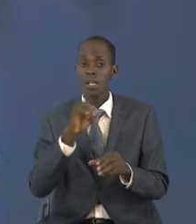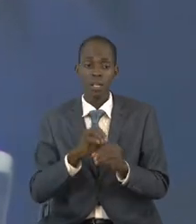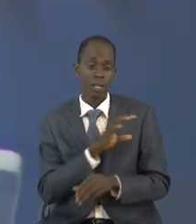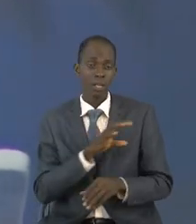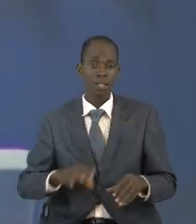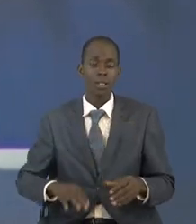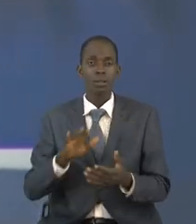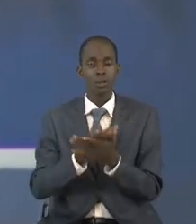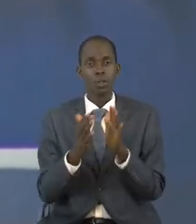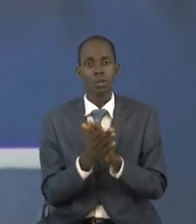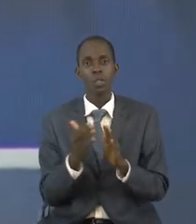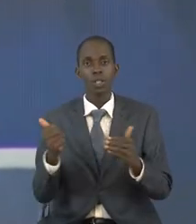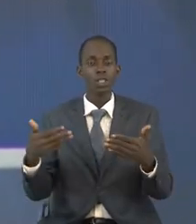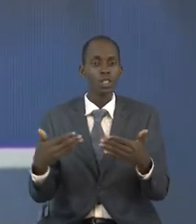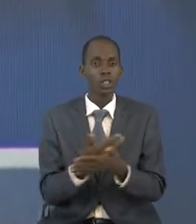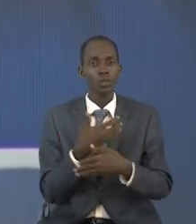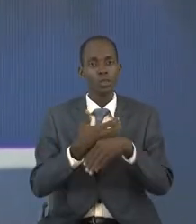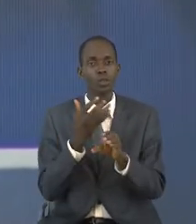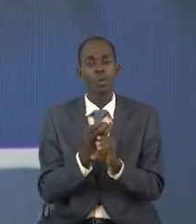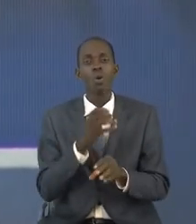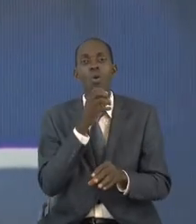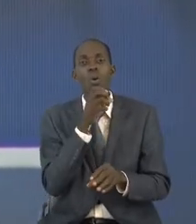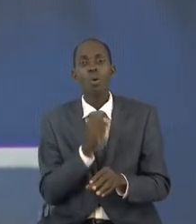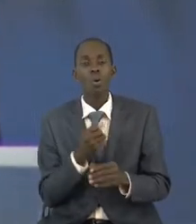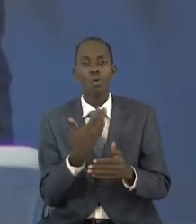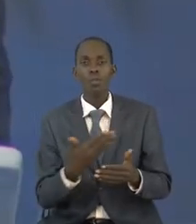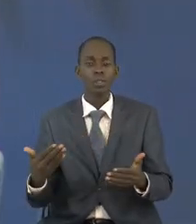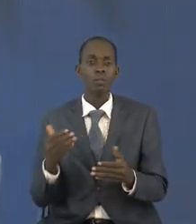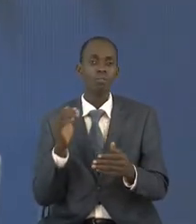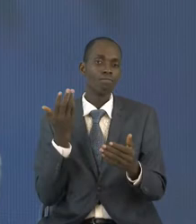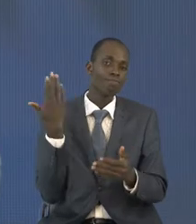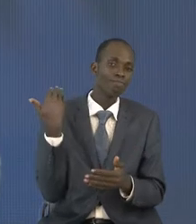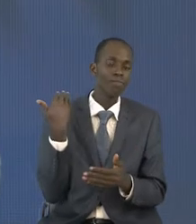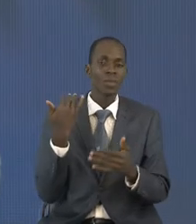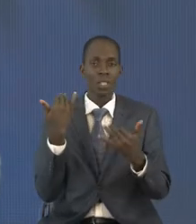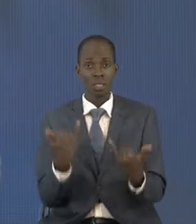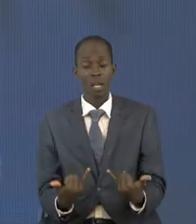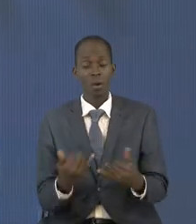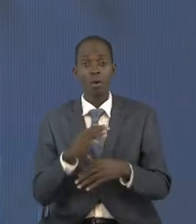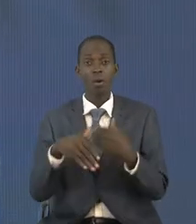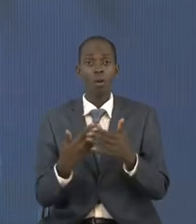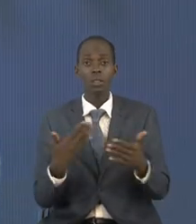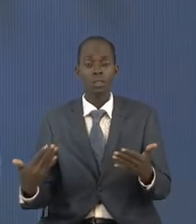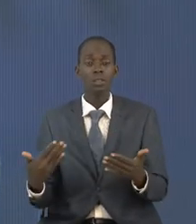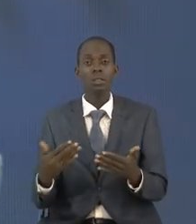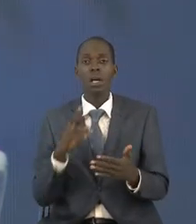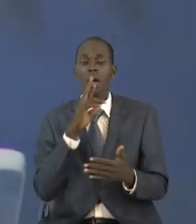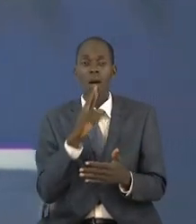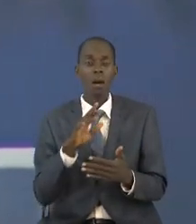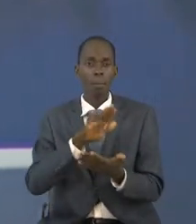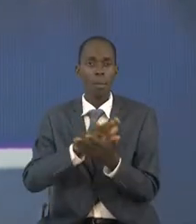new creature. Old things are passed away. Behold, all things are